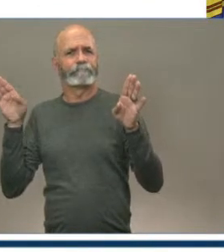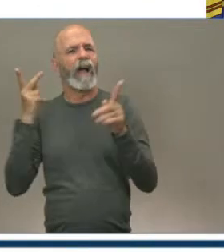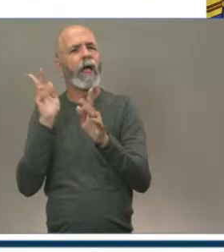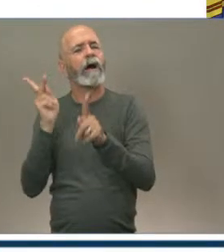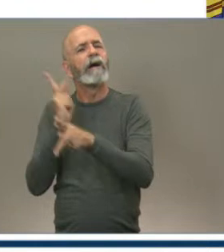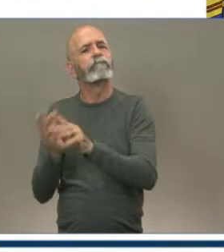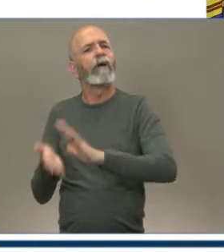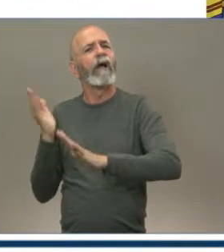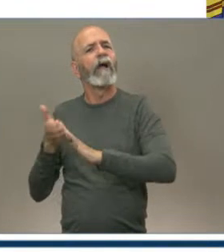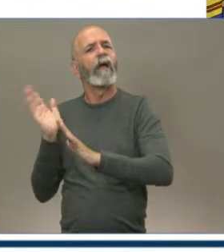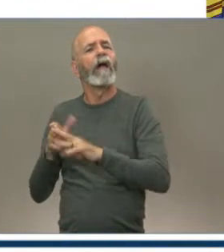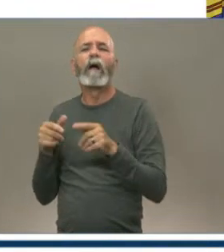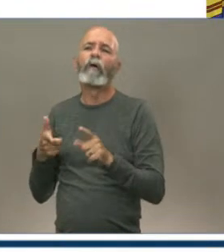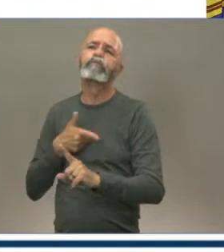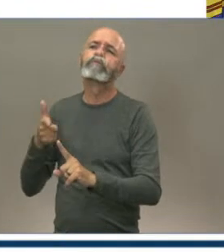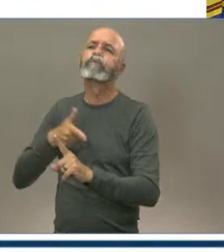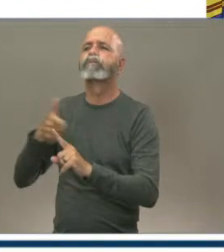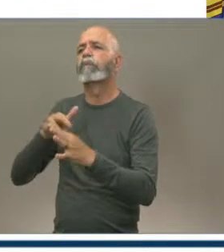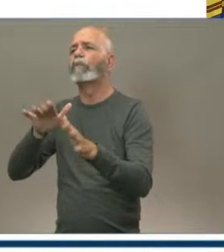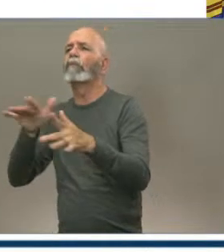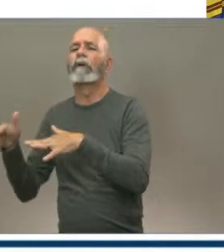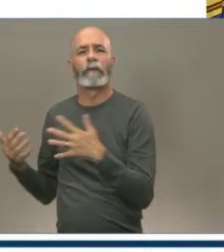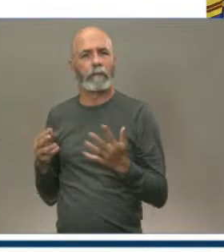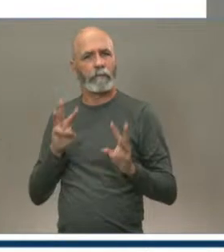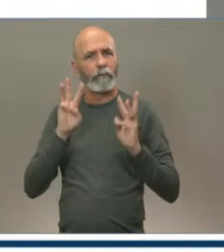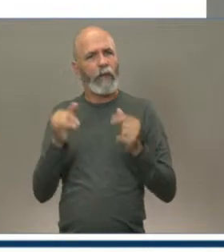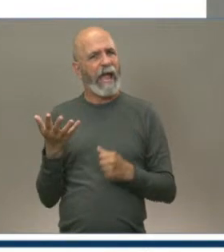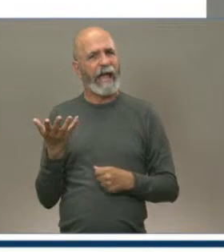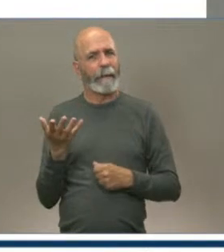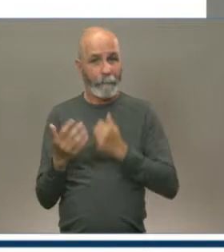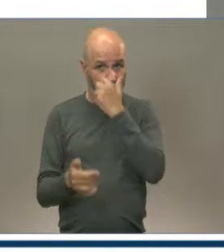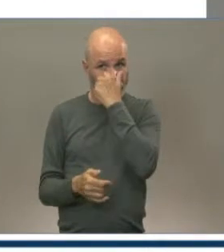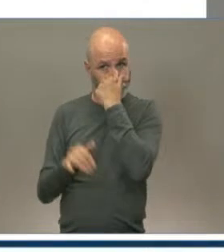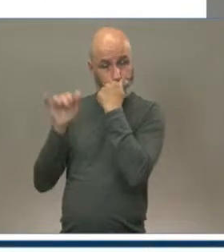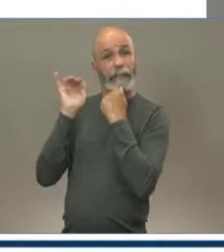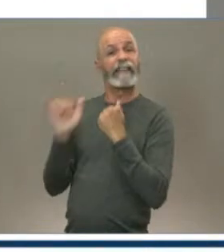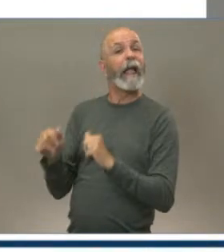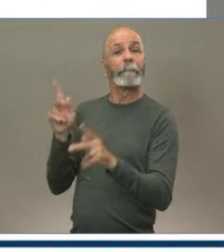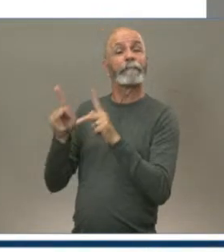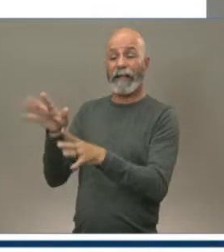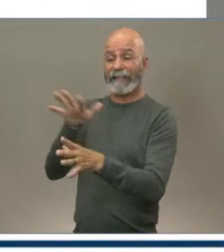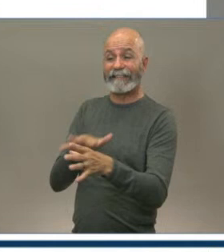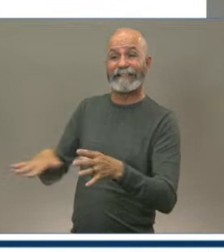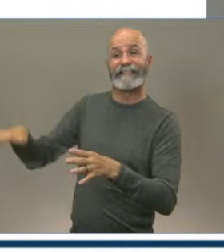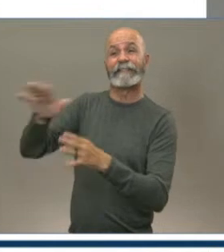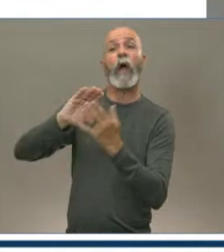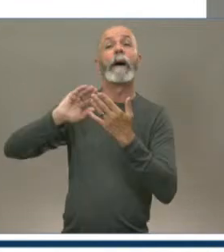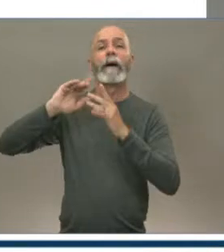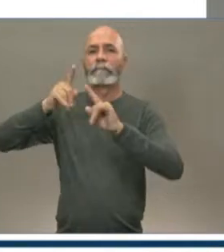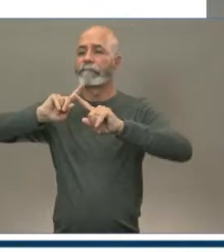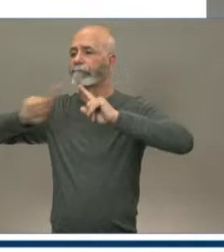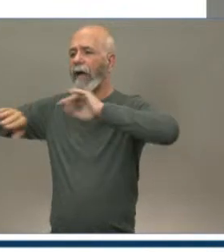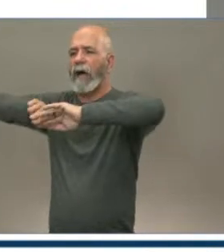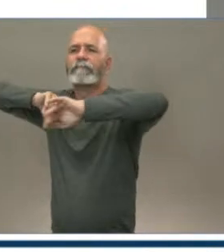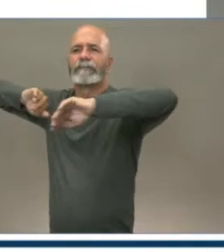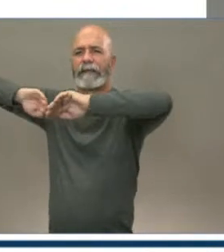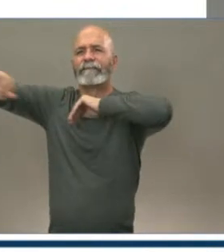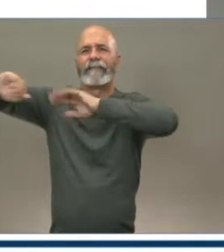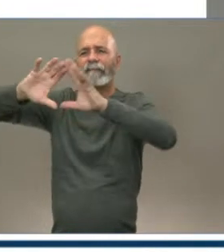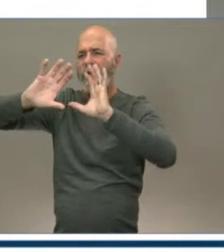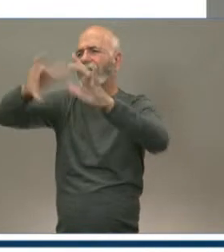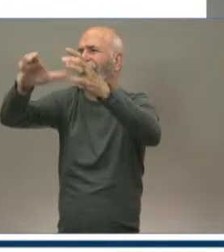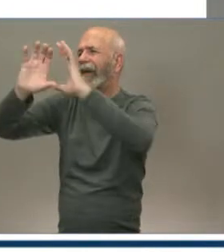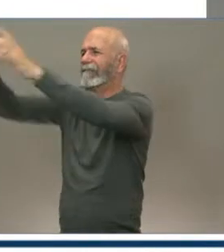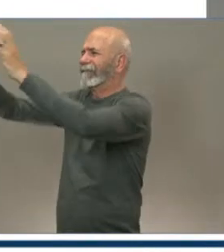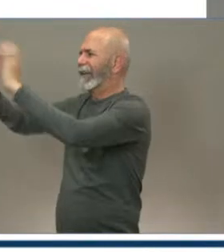operate? So the Irving shipyard is actually multiple workplaces. It's really divided up, and we've had cases divided between the